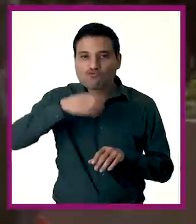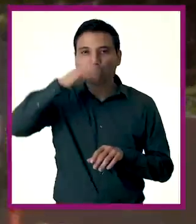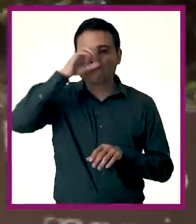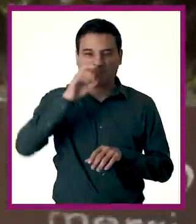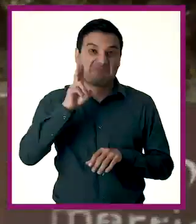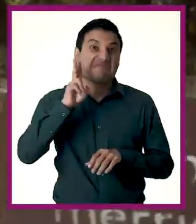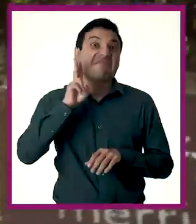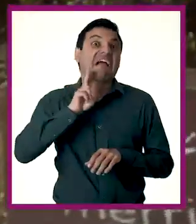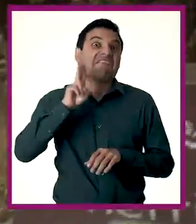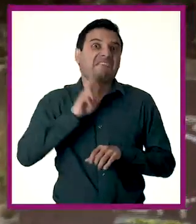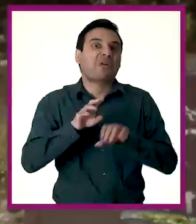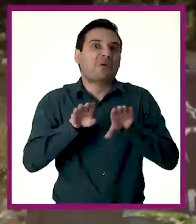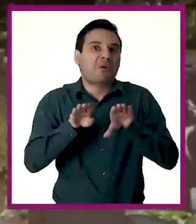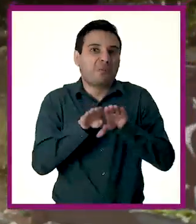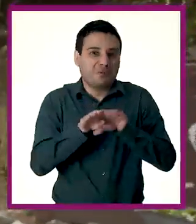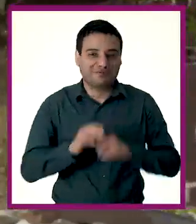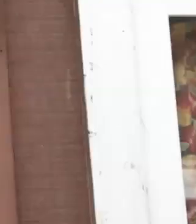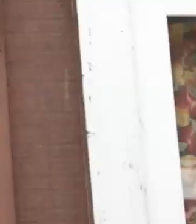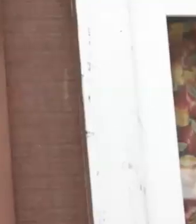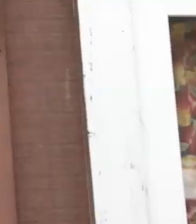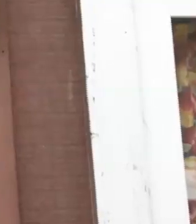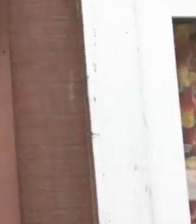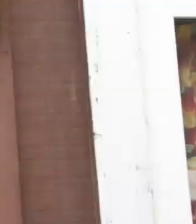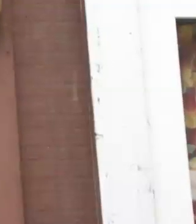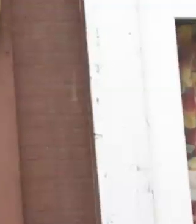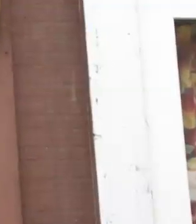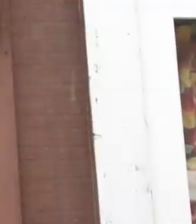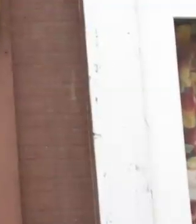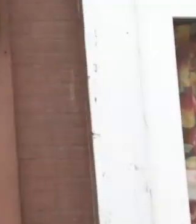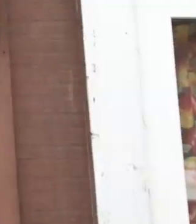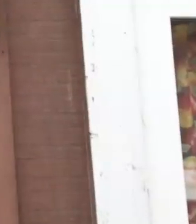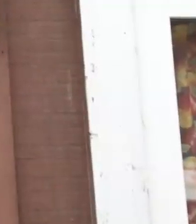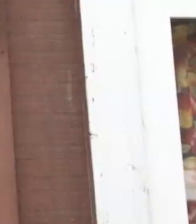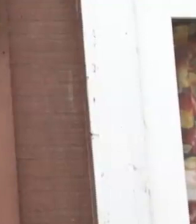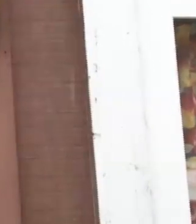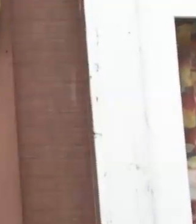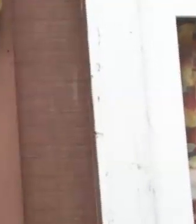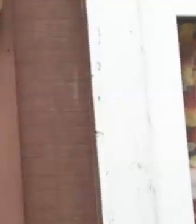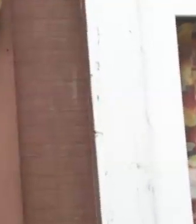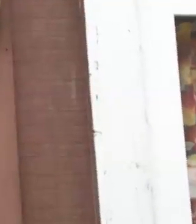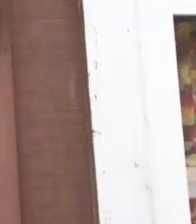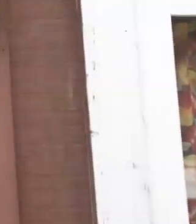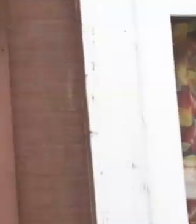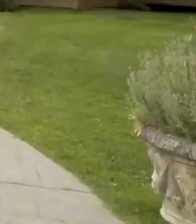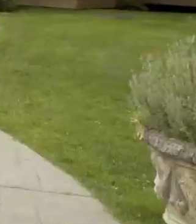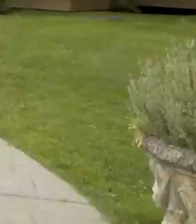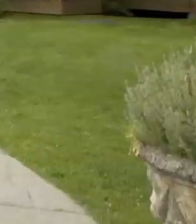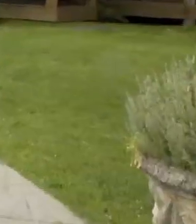Hola,